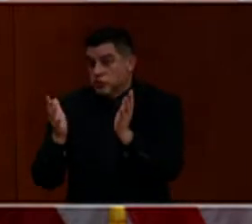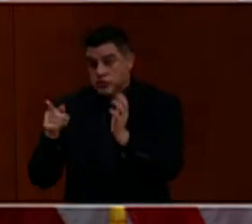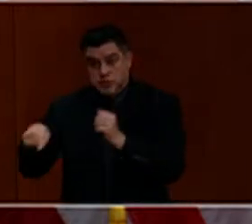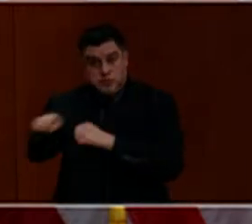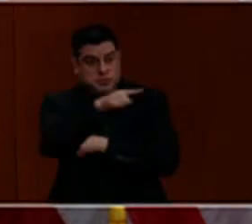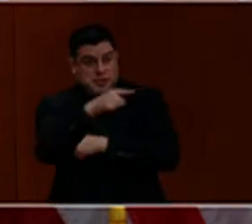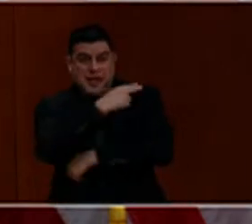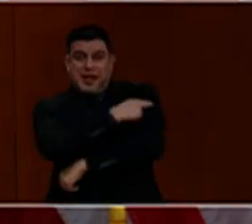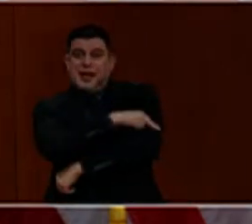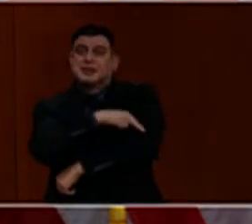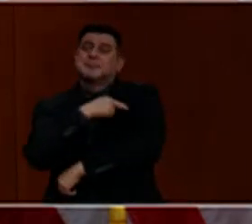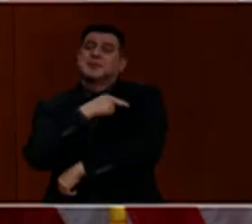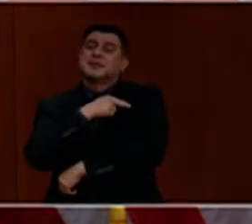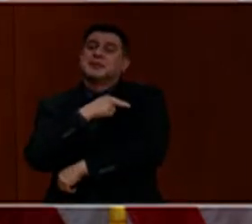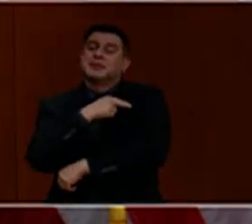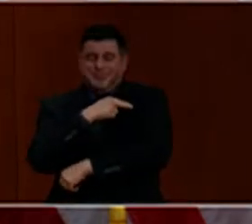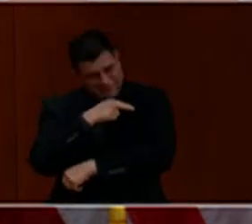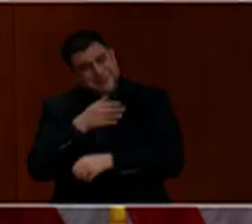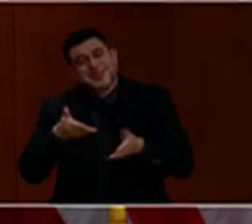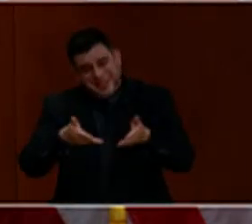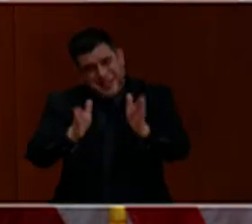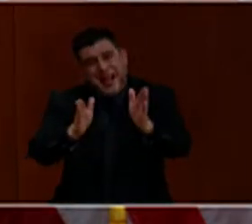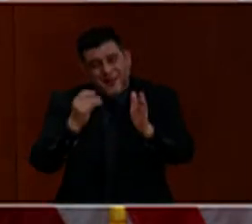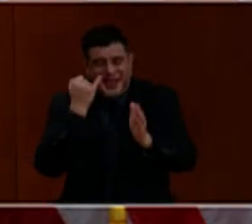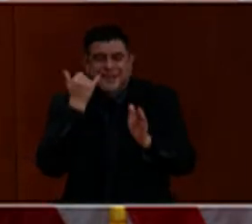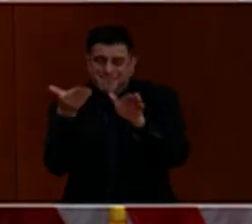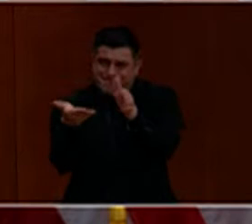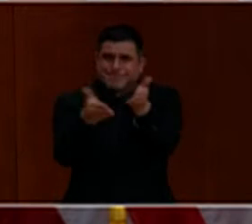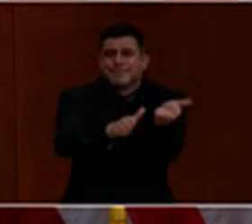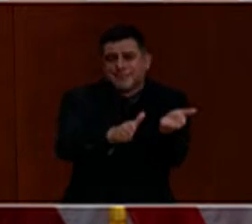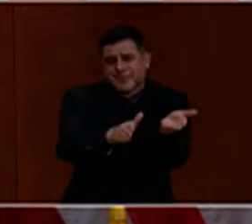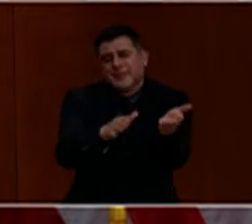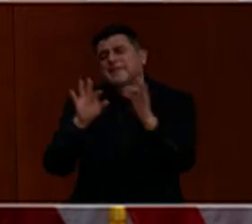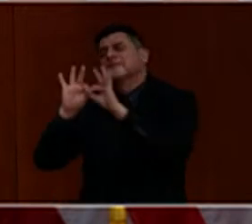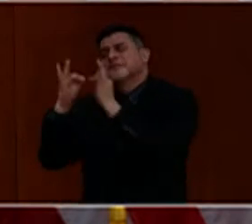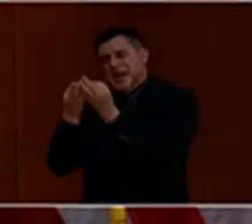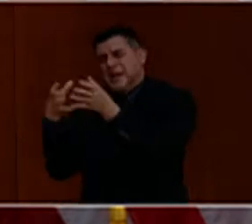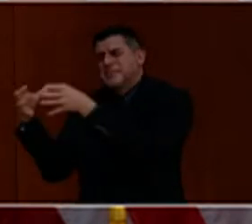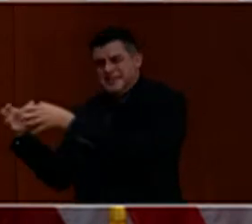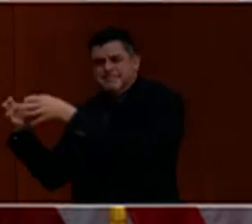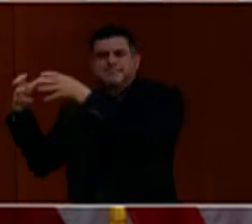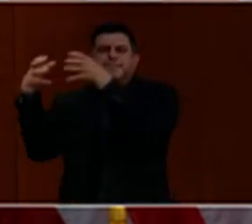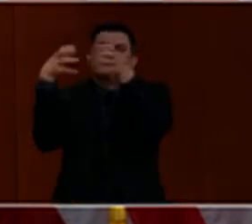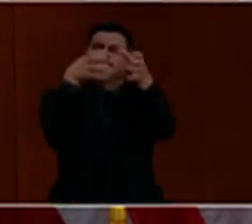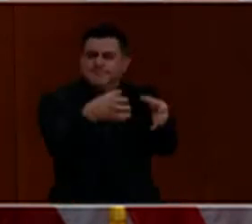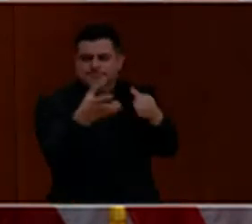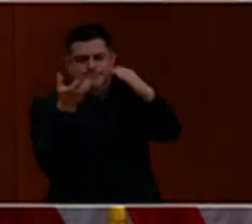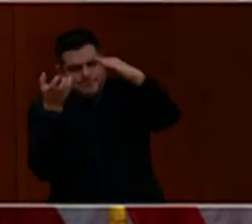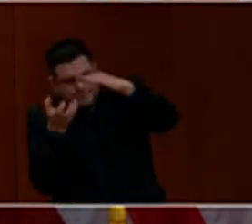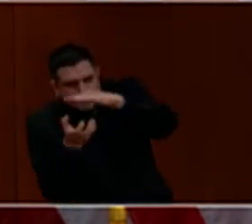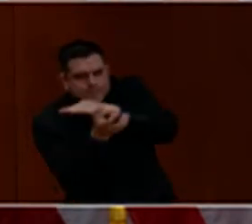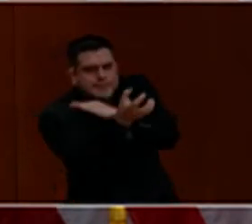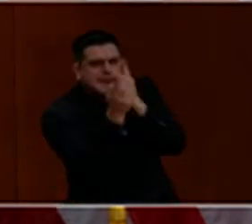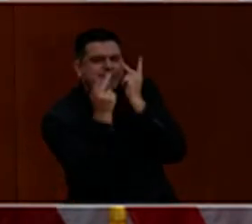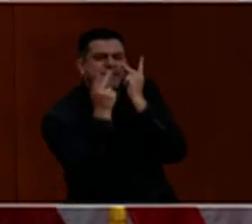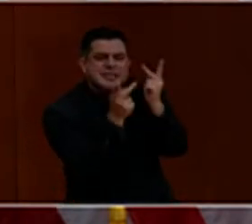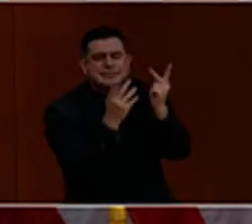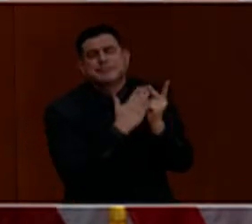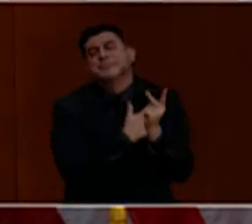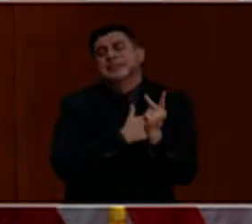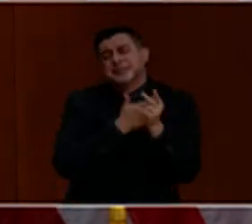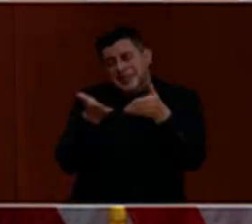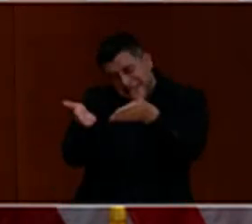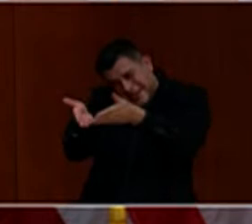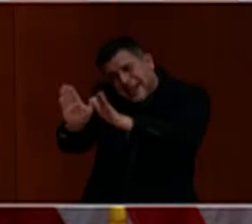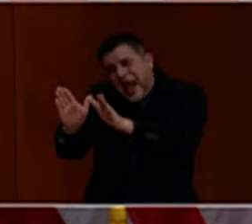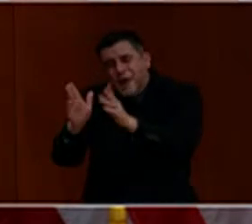getting long-term care facilities residents to be able to have some contact with their families because the emotional toll is